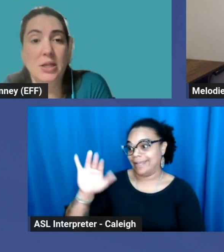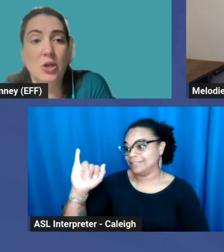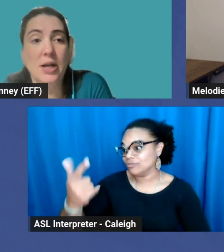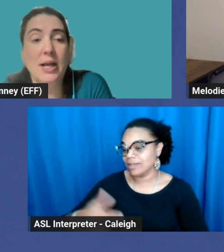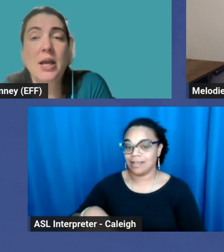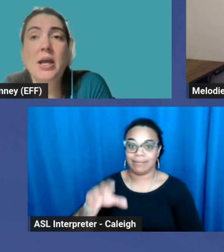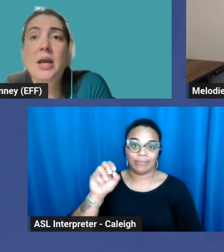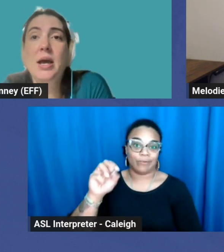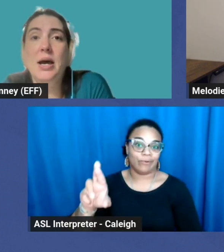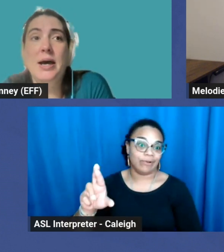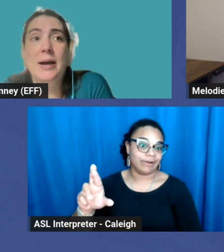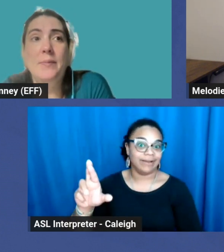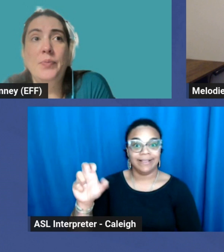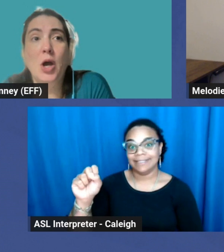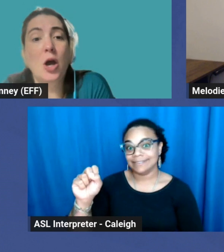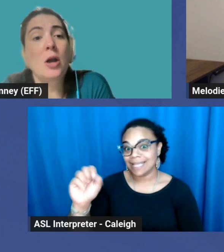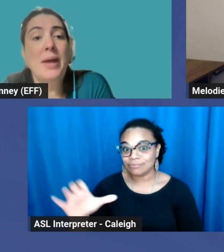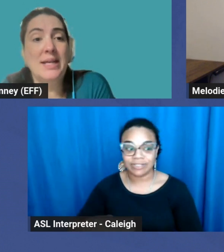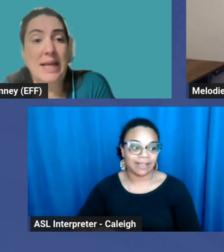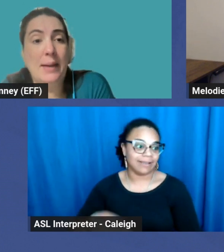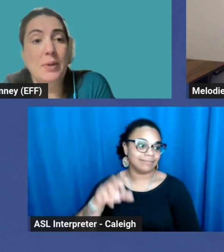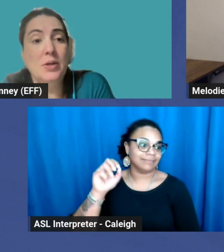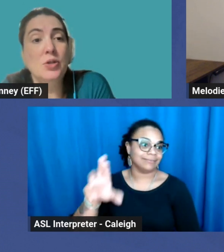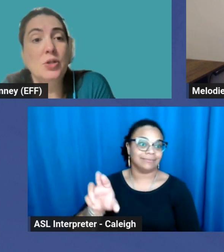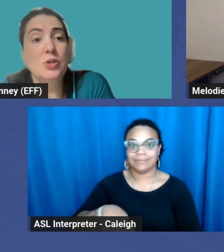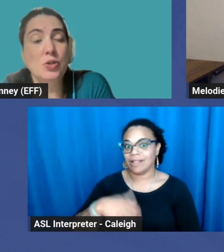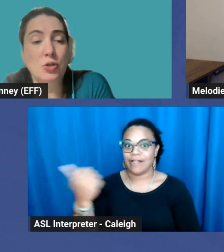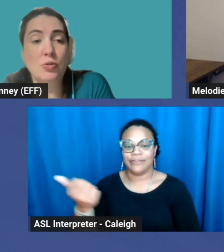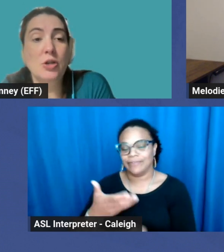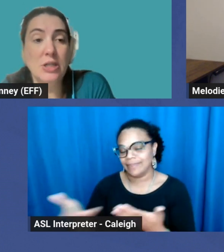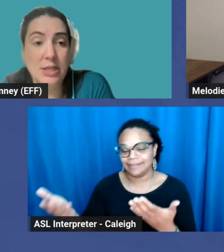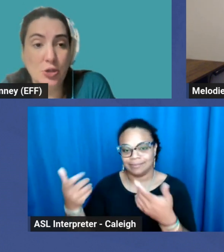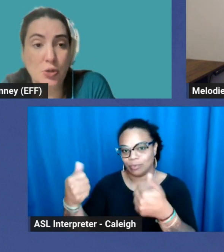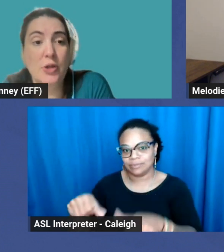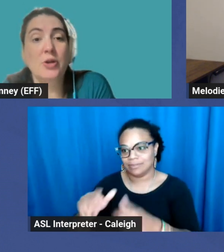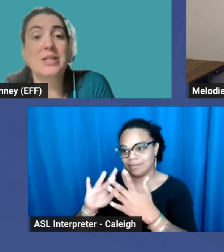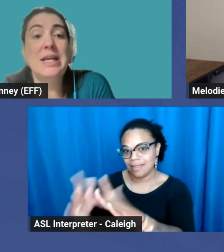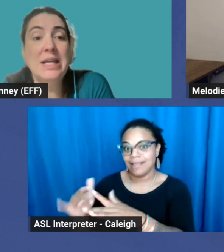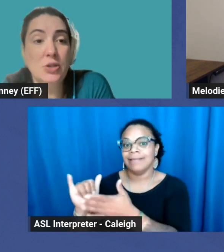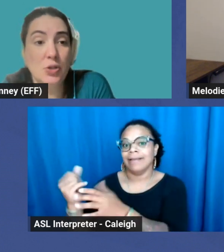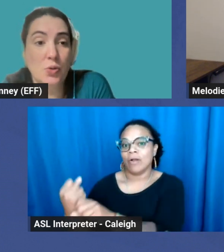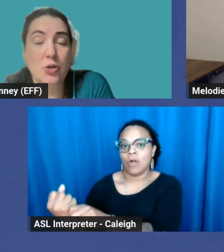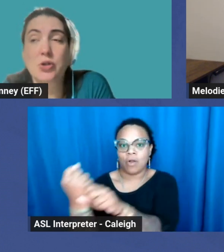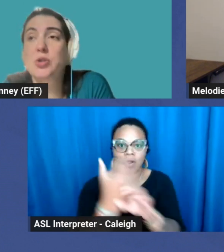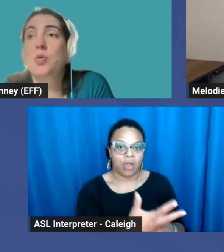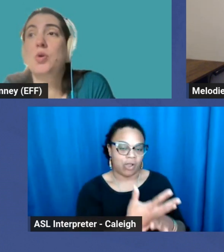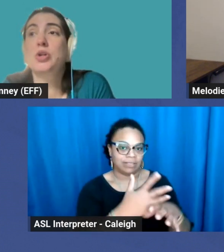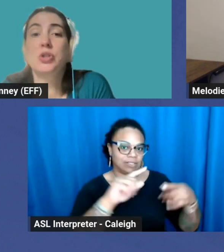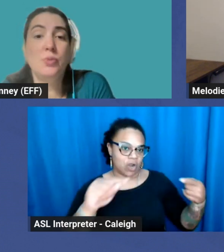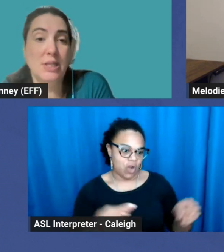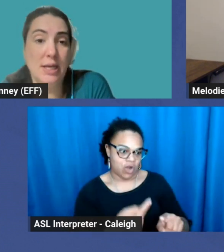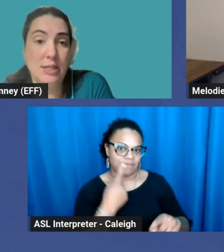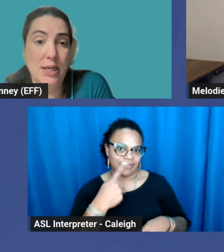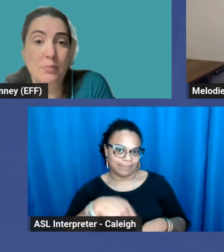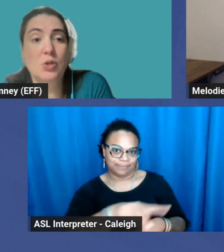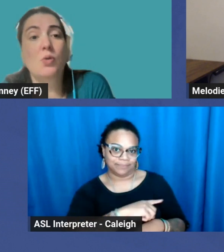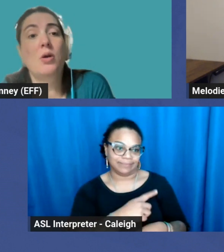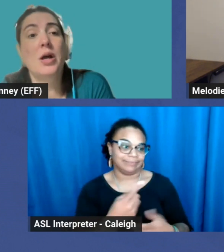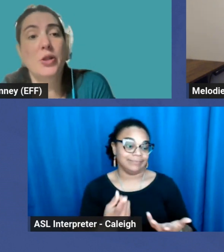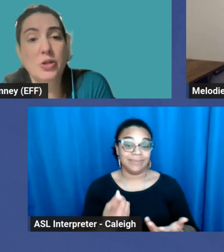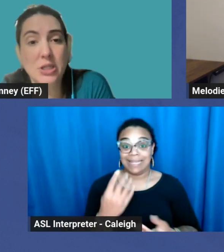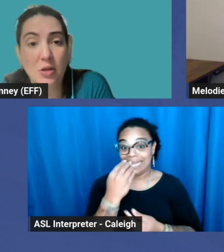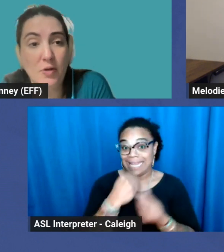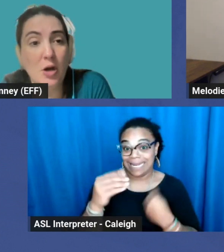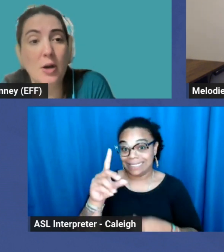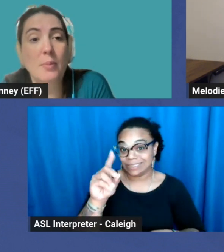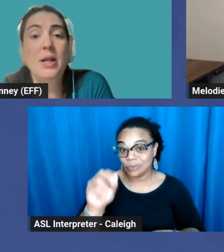places on the internet, harm has happened to their teenagers, whether it's eating disorders or suicide attempts or